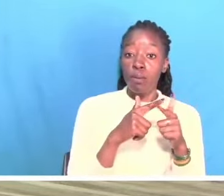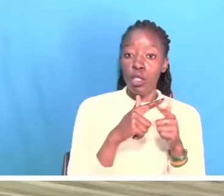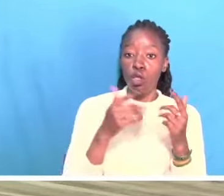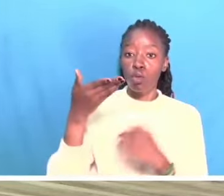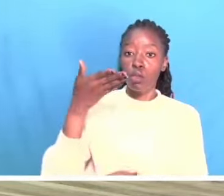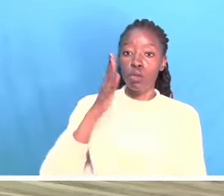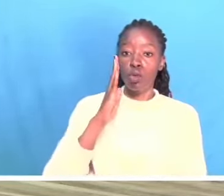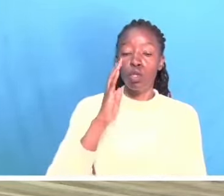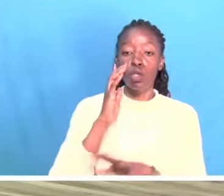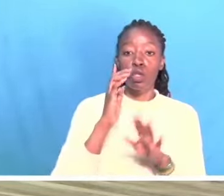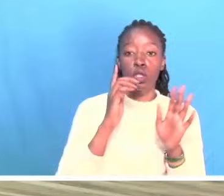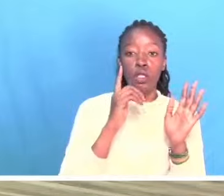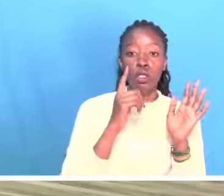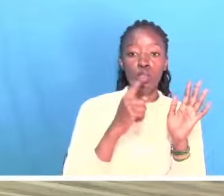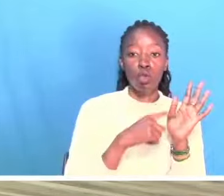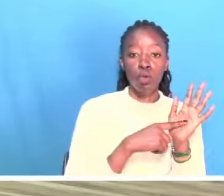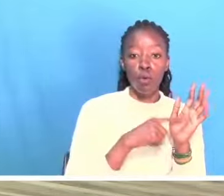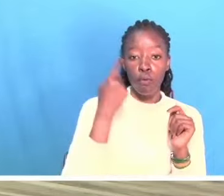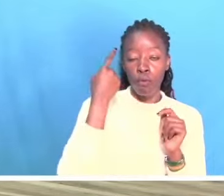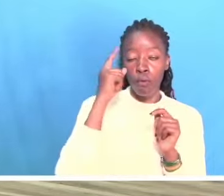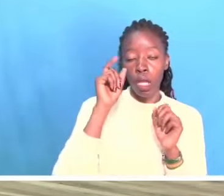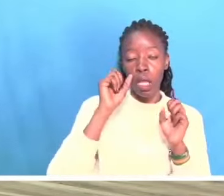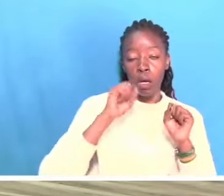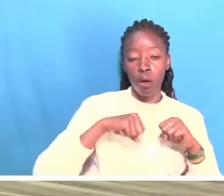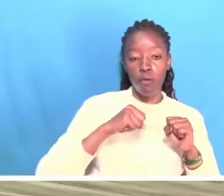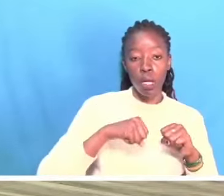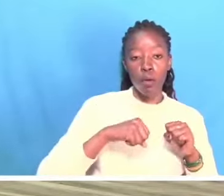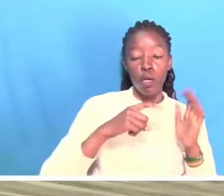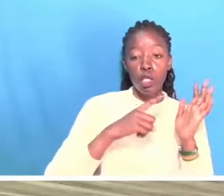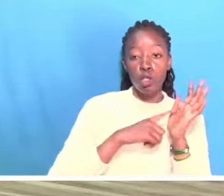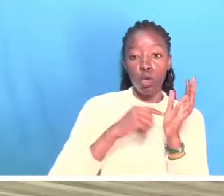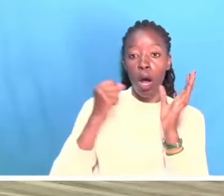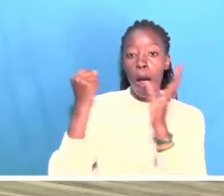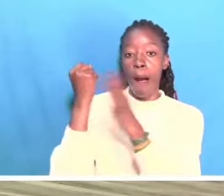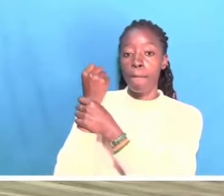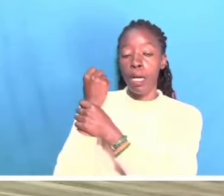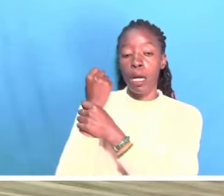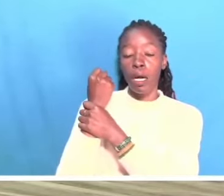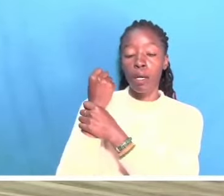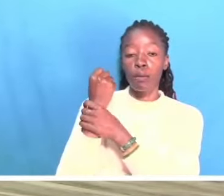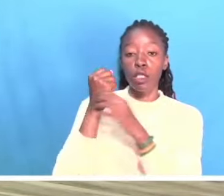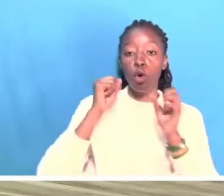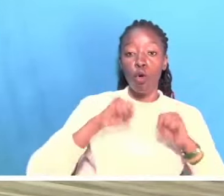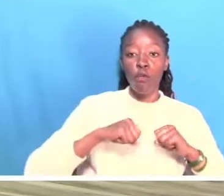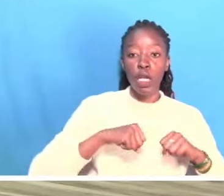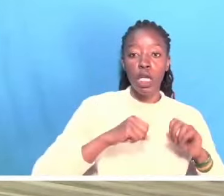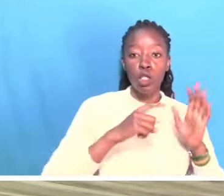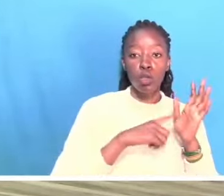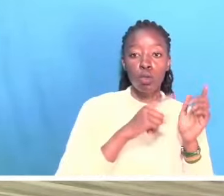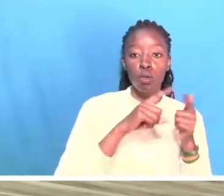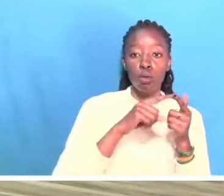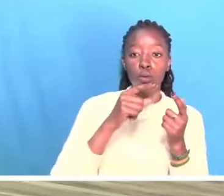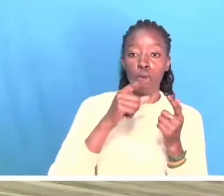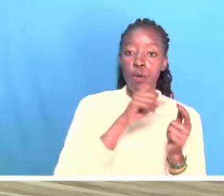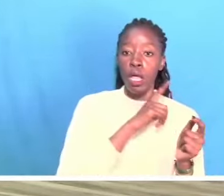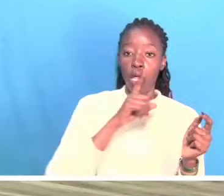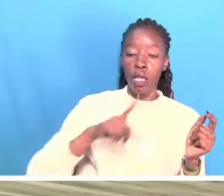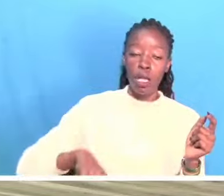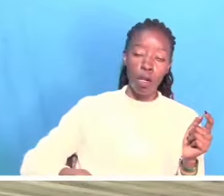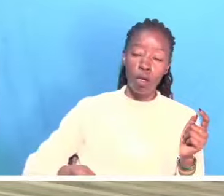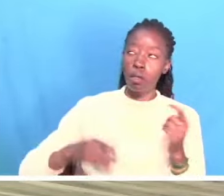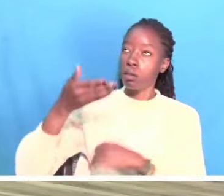sign of the covenant, which signified Abraham's covenantal commitment to the Lord, that the Lord alone would be his